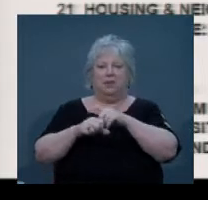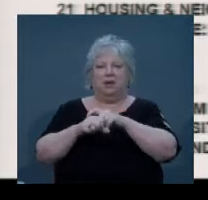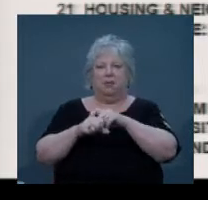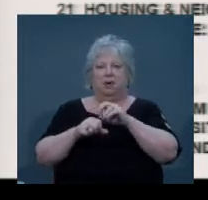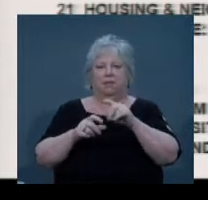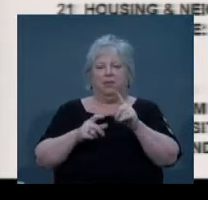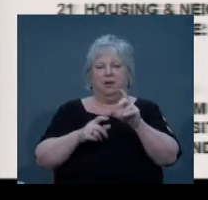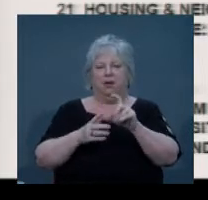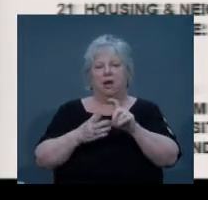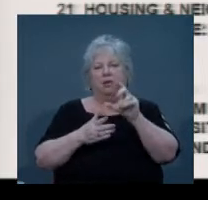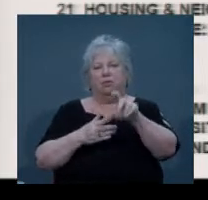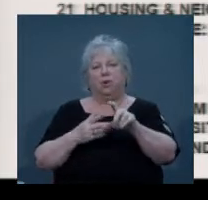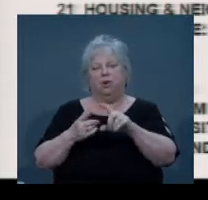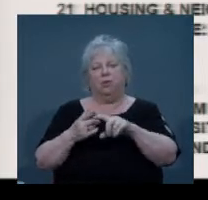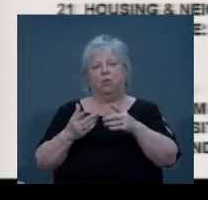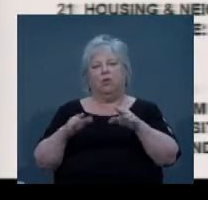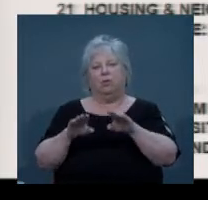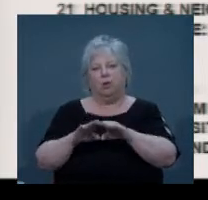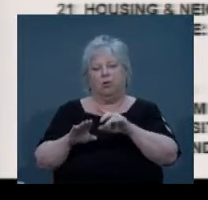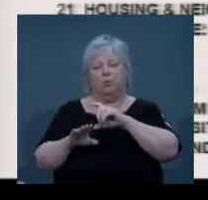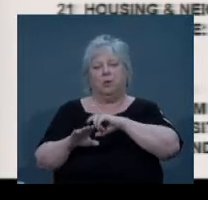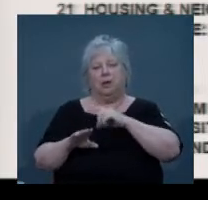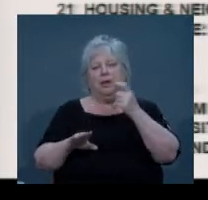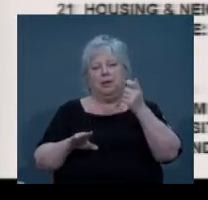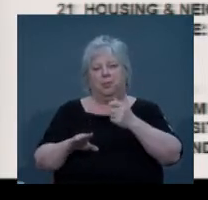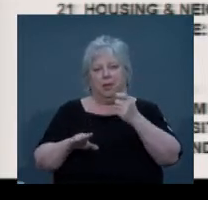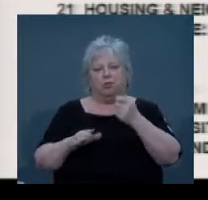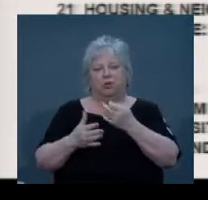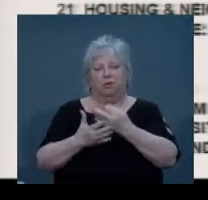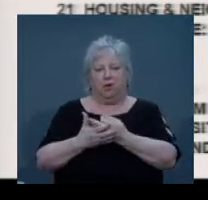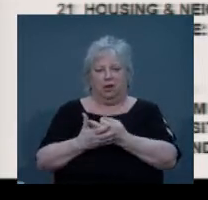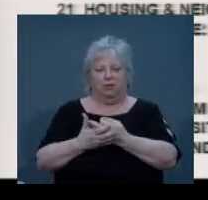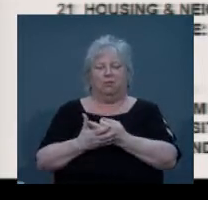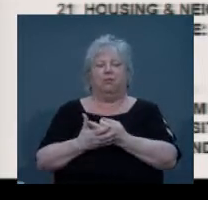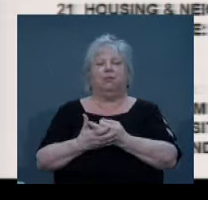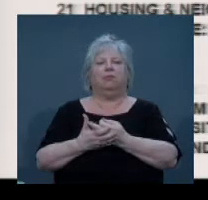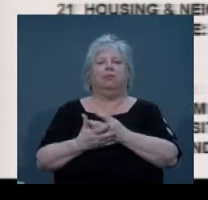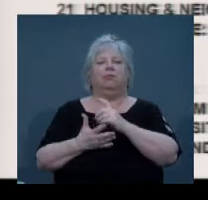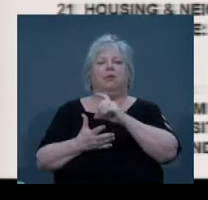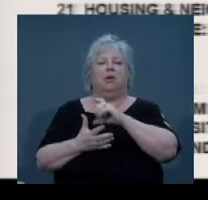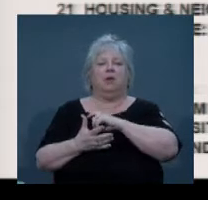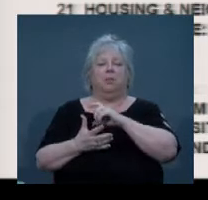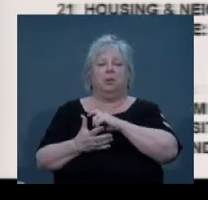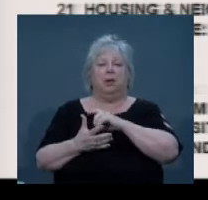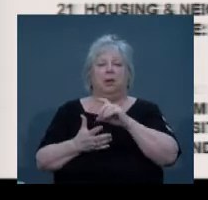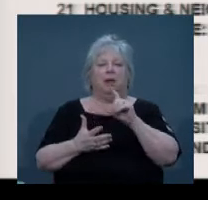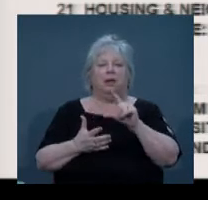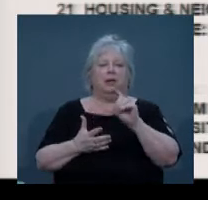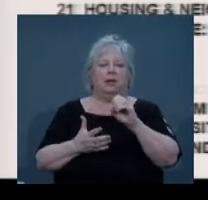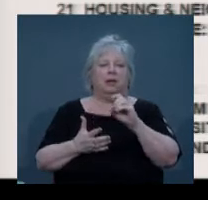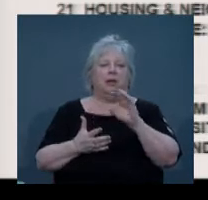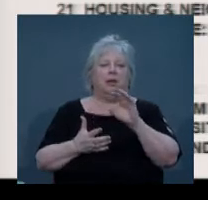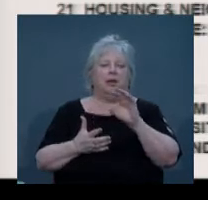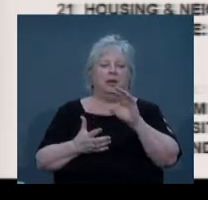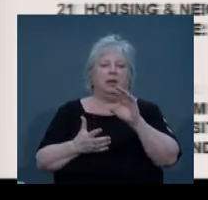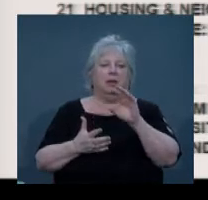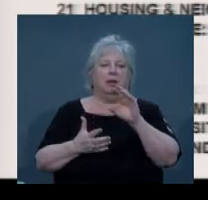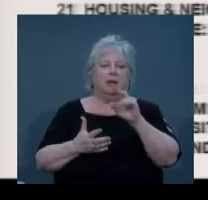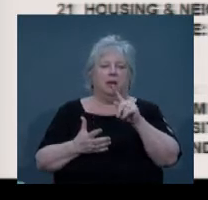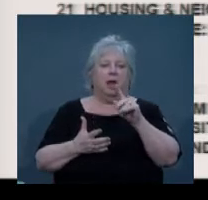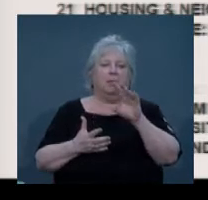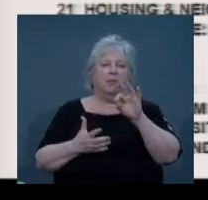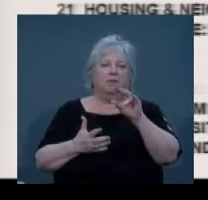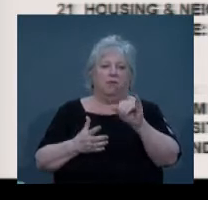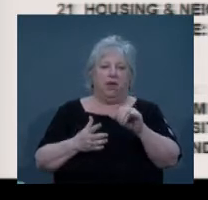of the contributions to the closed police pension fund. The police, LOPFI bills us a flat amount per month for